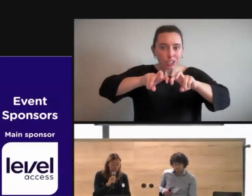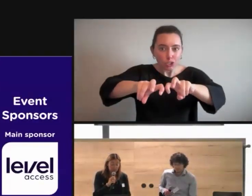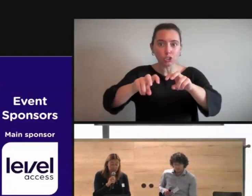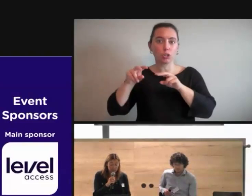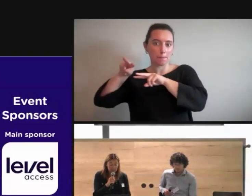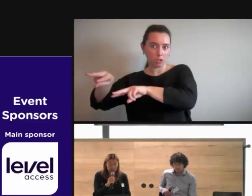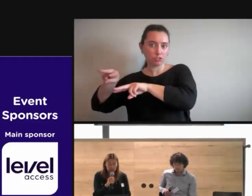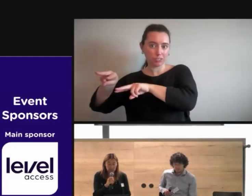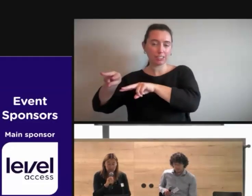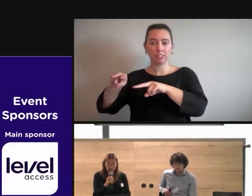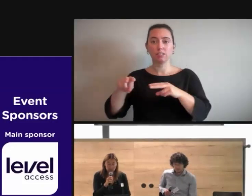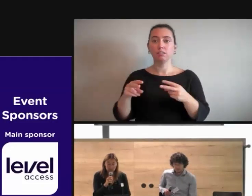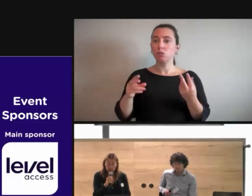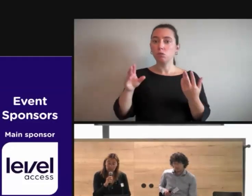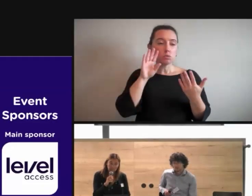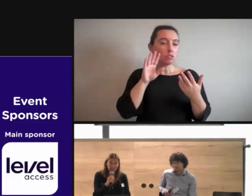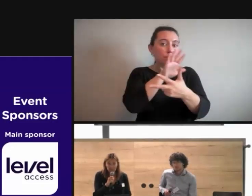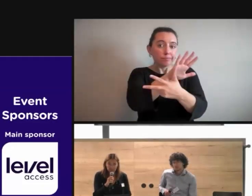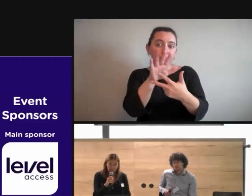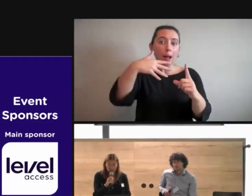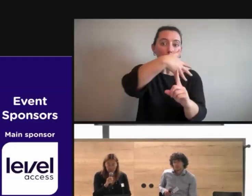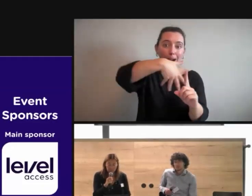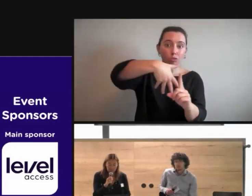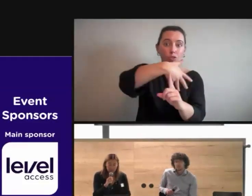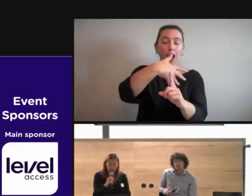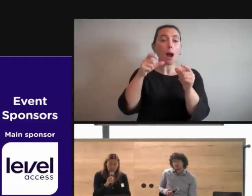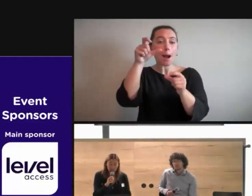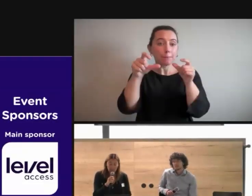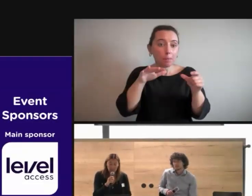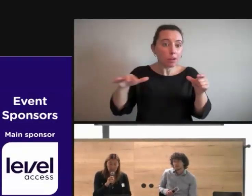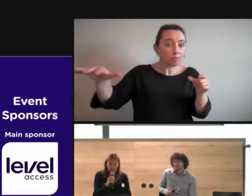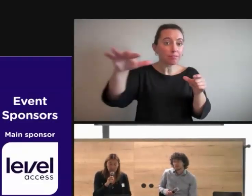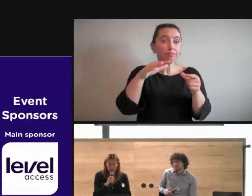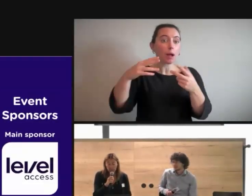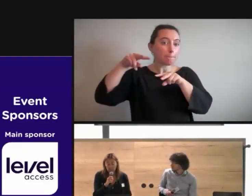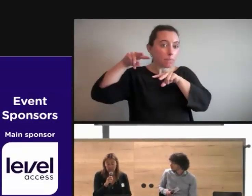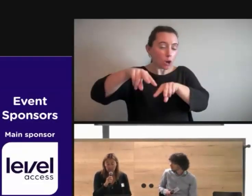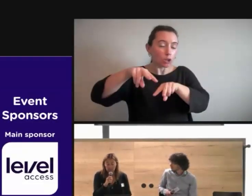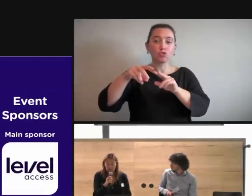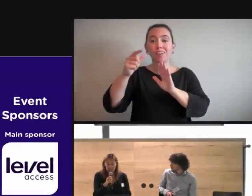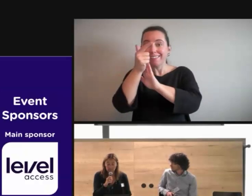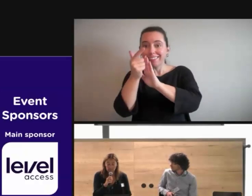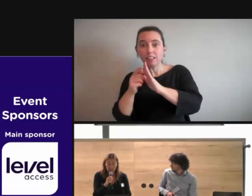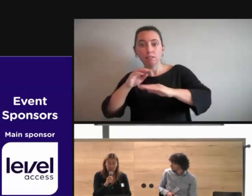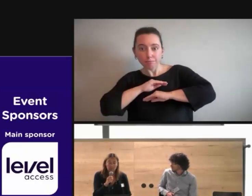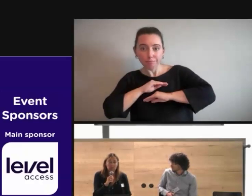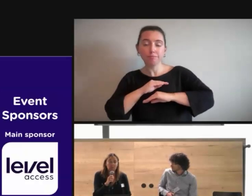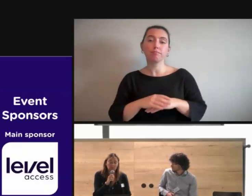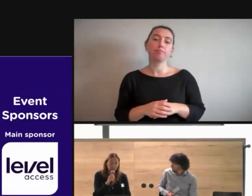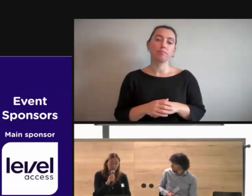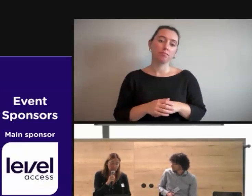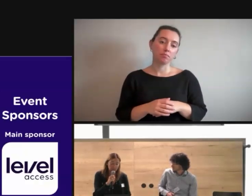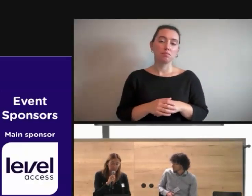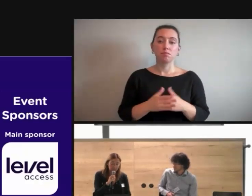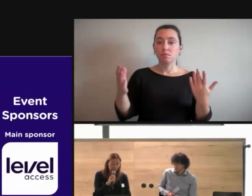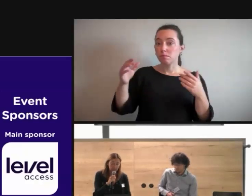connection to standards, the user needs that may differ from websites to app, and expectations of users, of course, and finish off